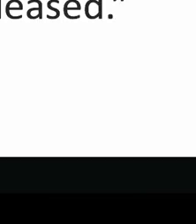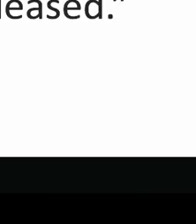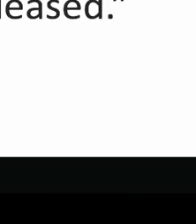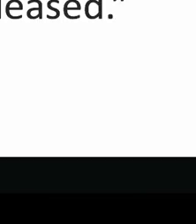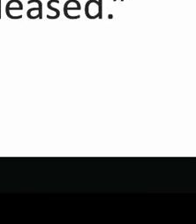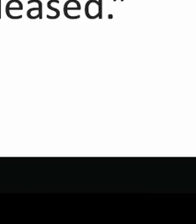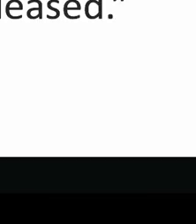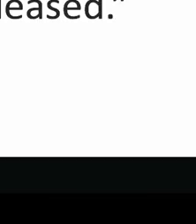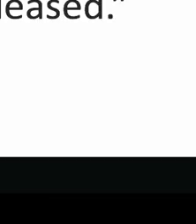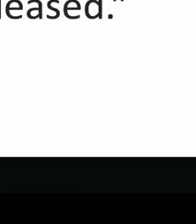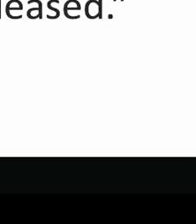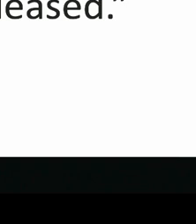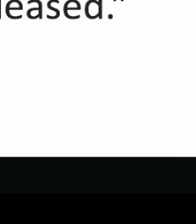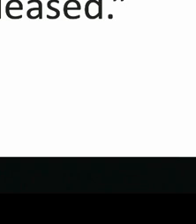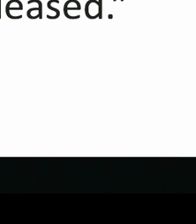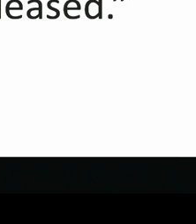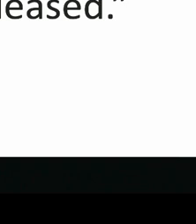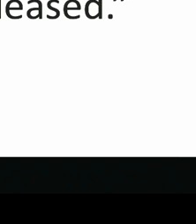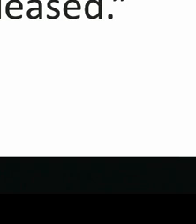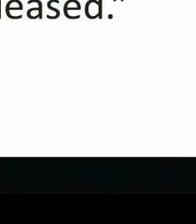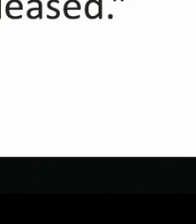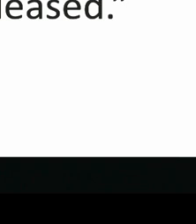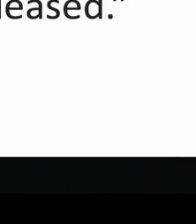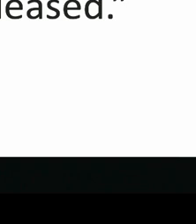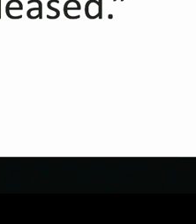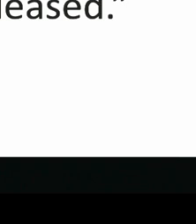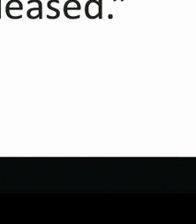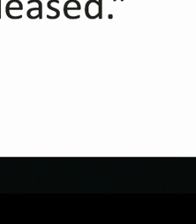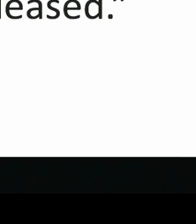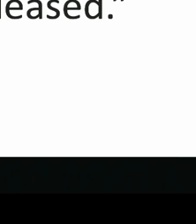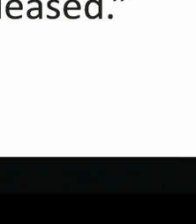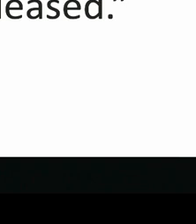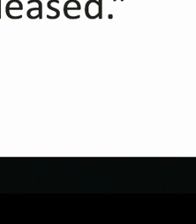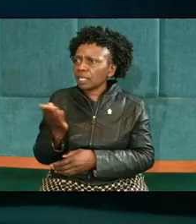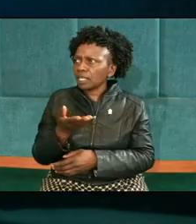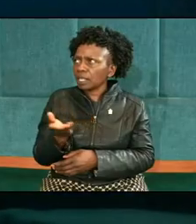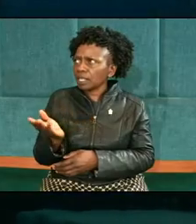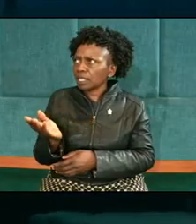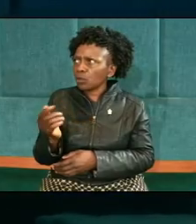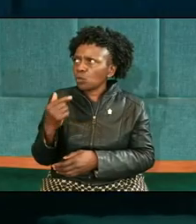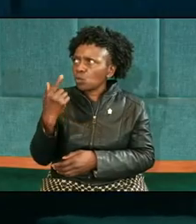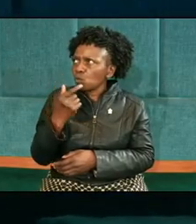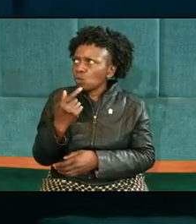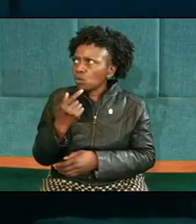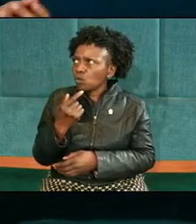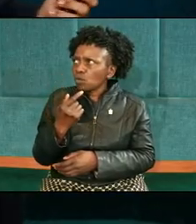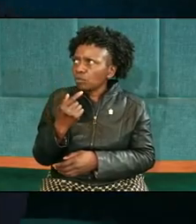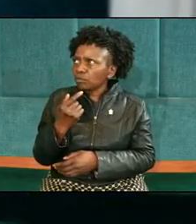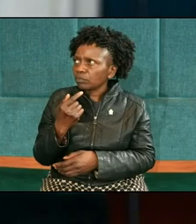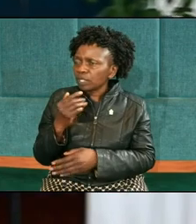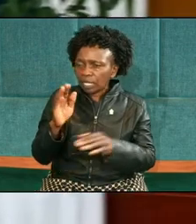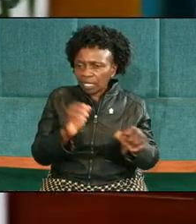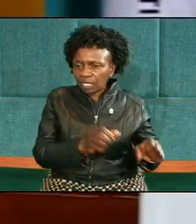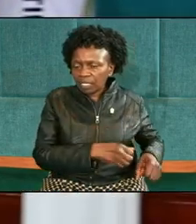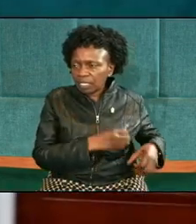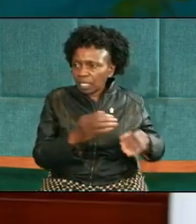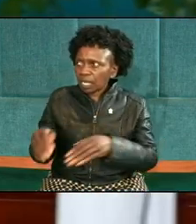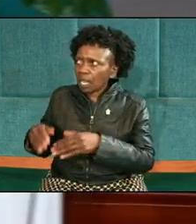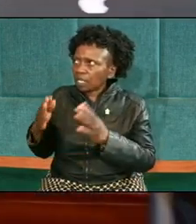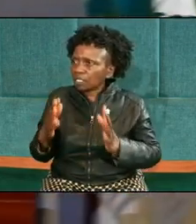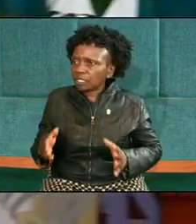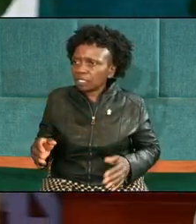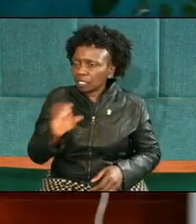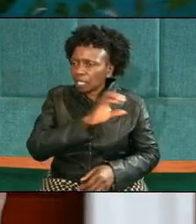this. Then they. Who is the they here? Come talk to me. Who is the they? The men, the sailors, the ungodly sailors,